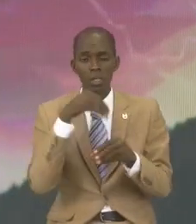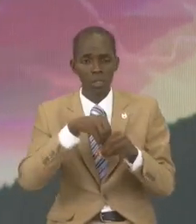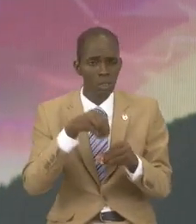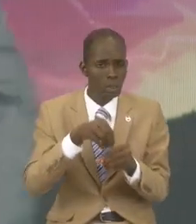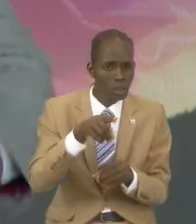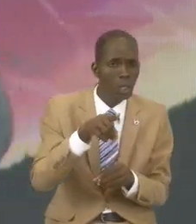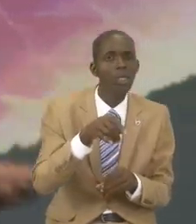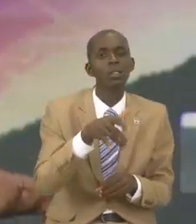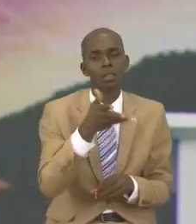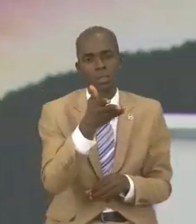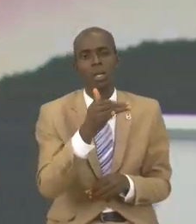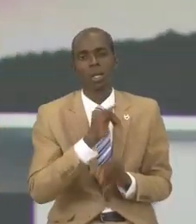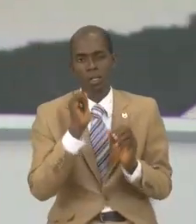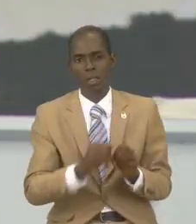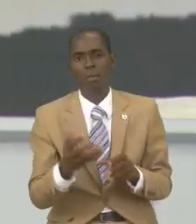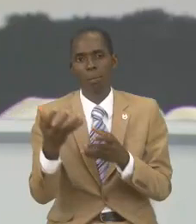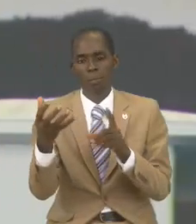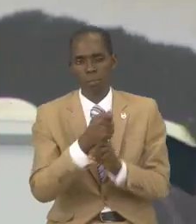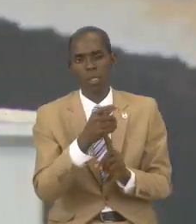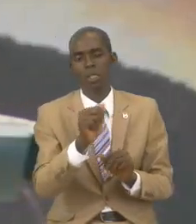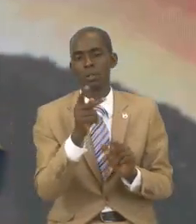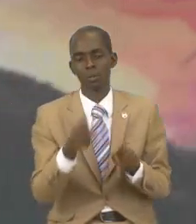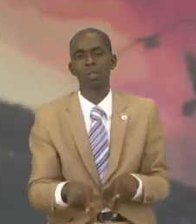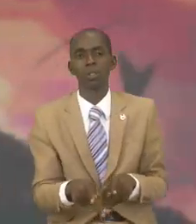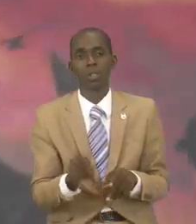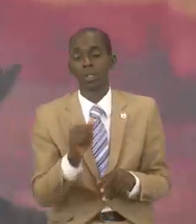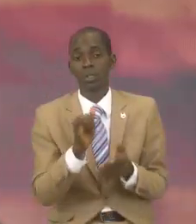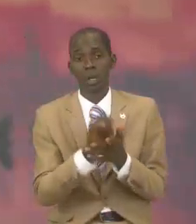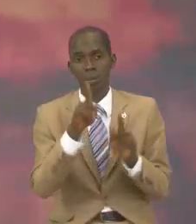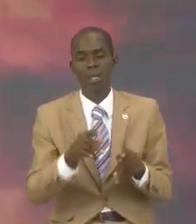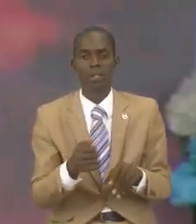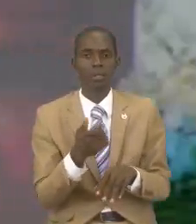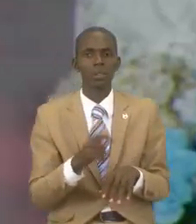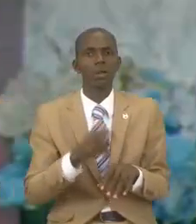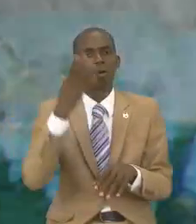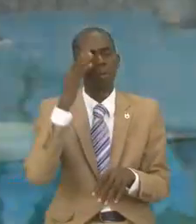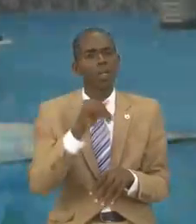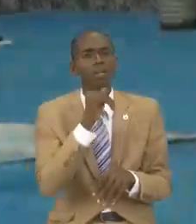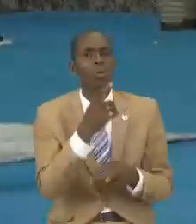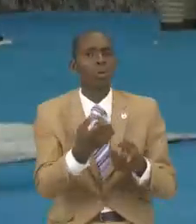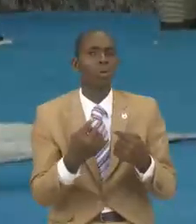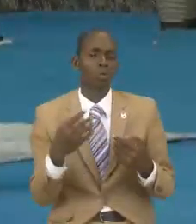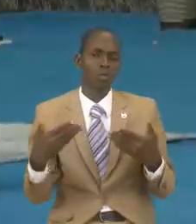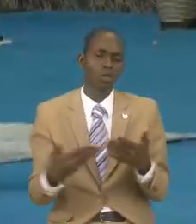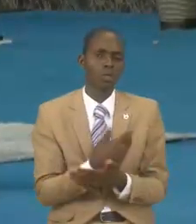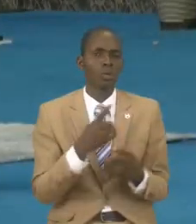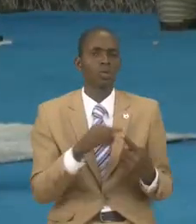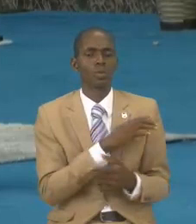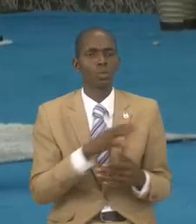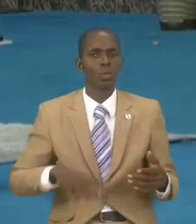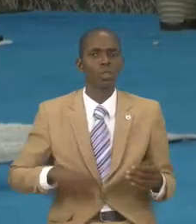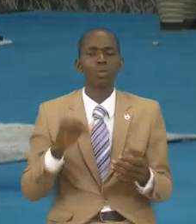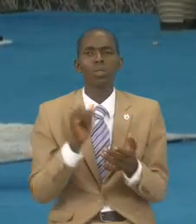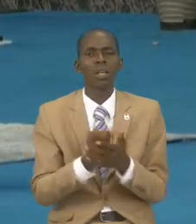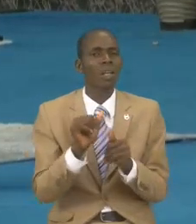him anytime. Why don't you come to Christ this time afresh and be crucified with the Lord so that every